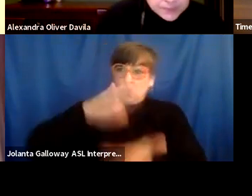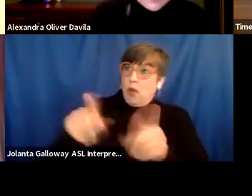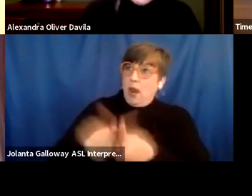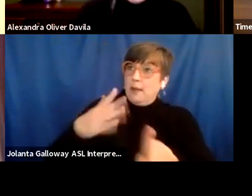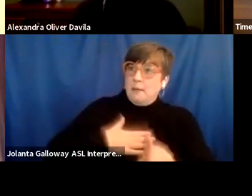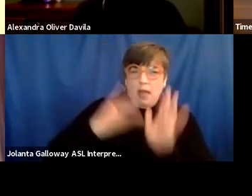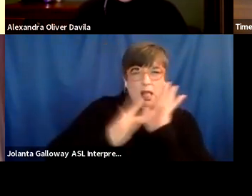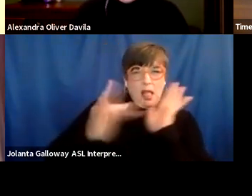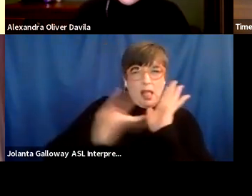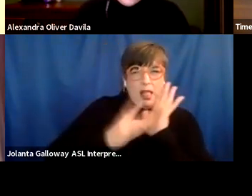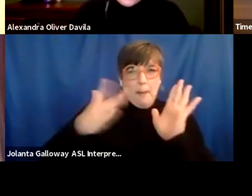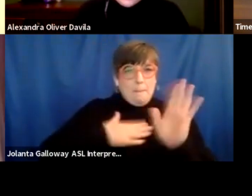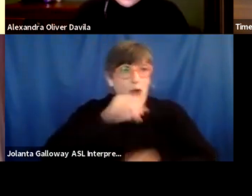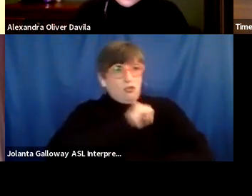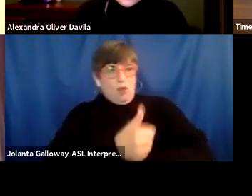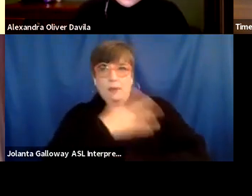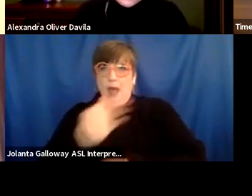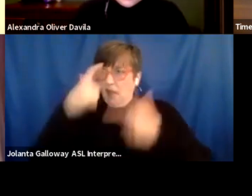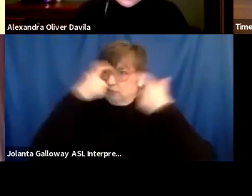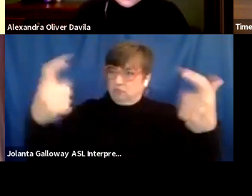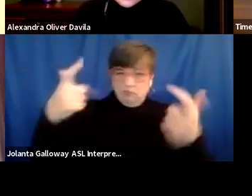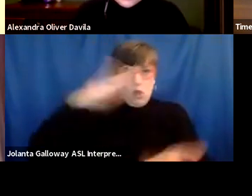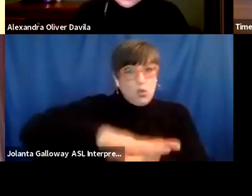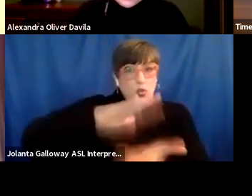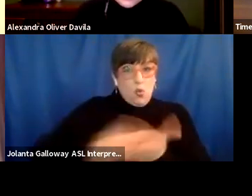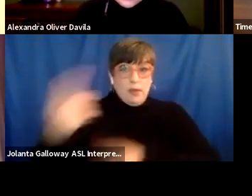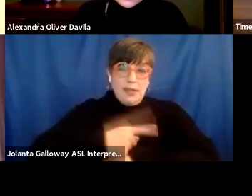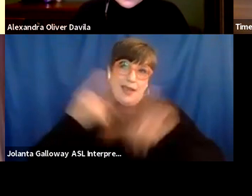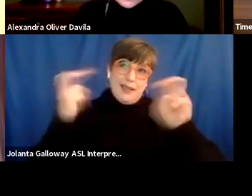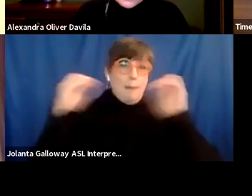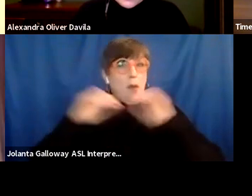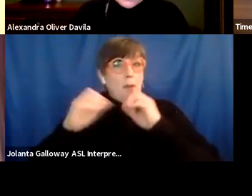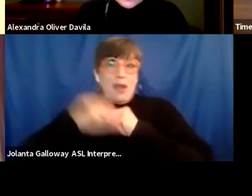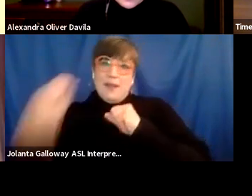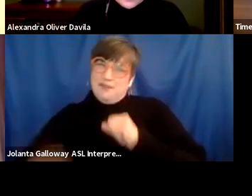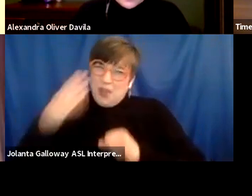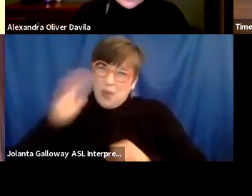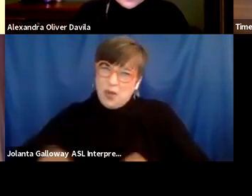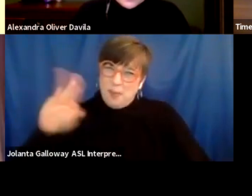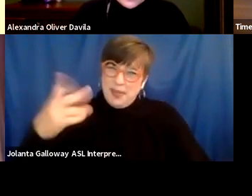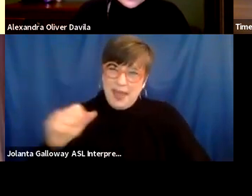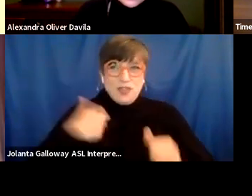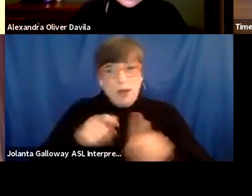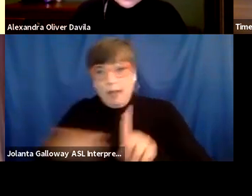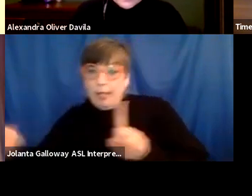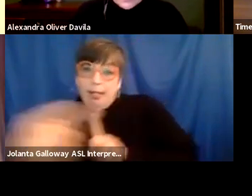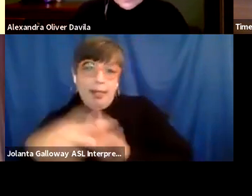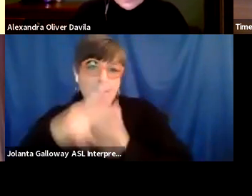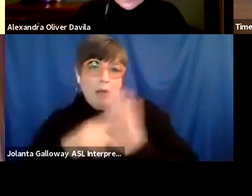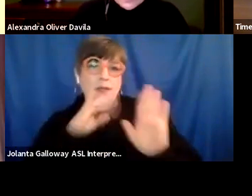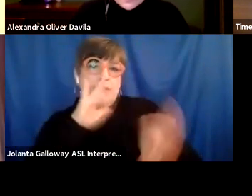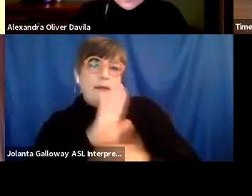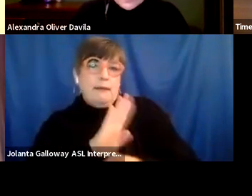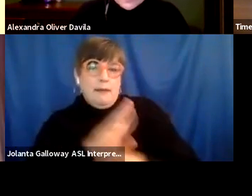their autonomy and audacity to make snow days more school days. We all know BLA loves circumventing around the district's policies to ensure students are